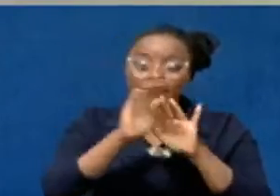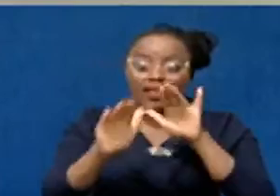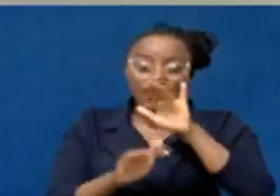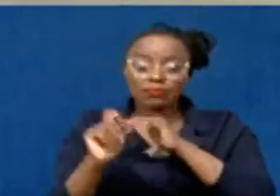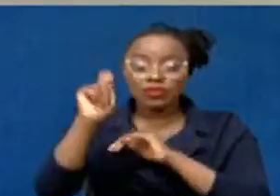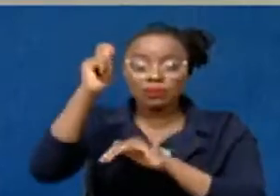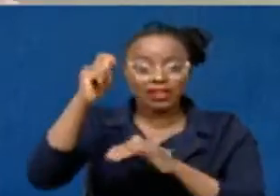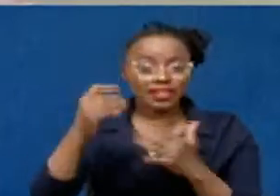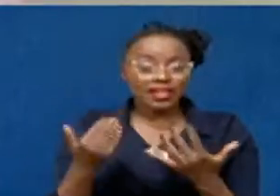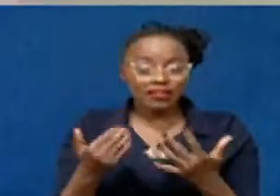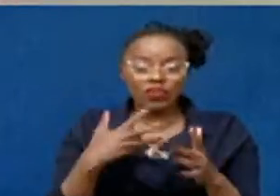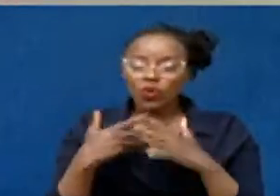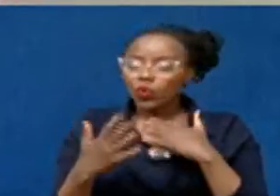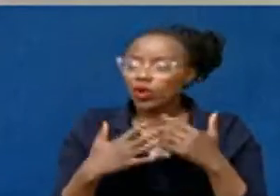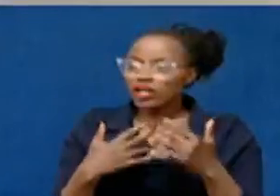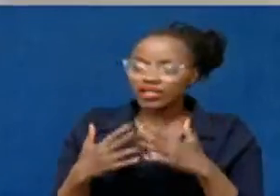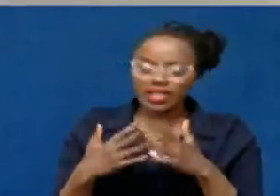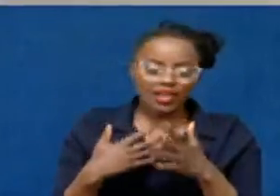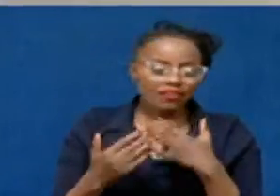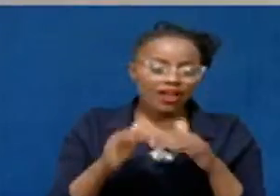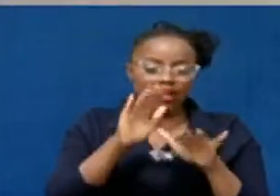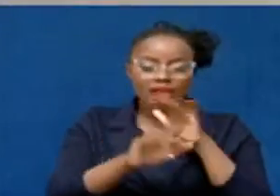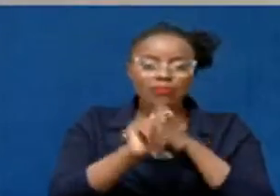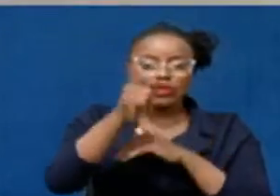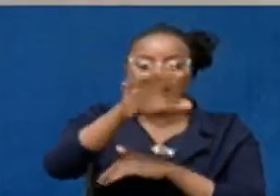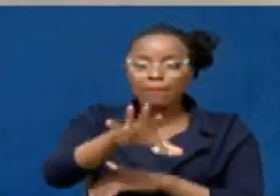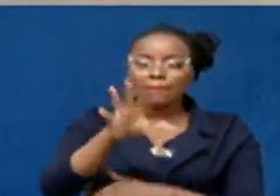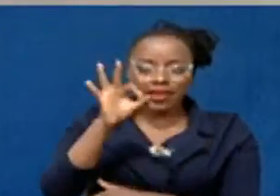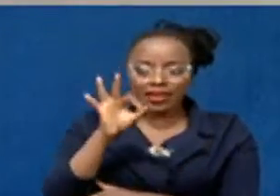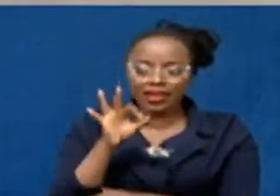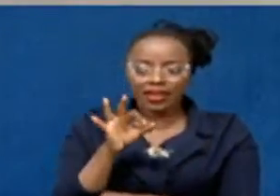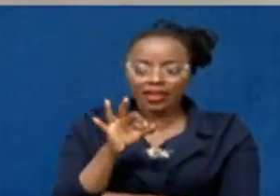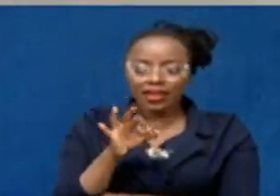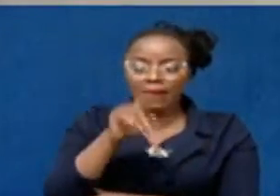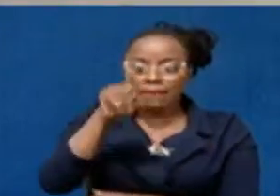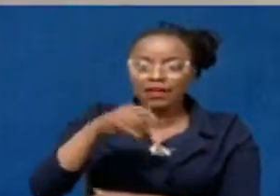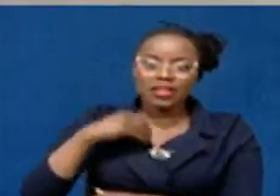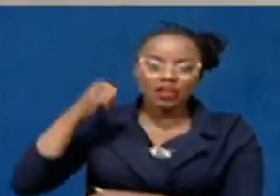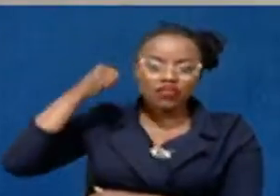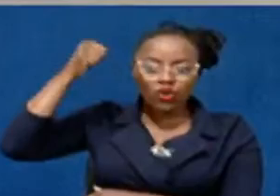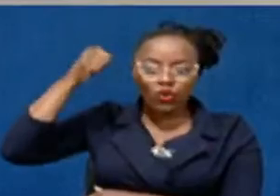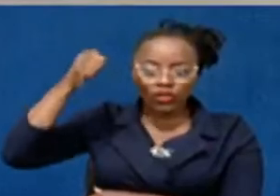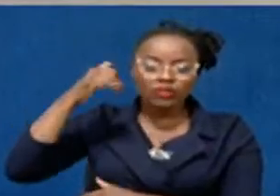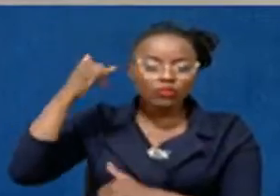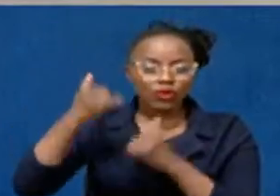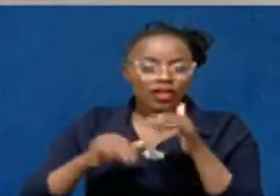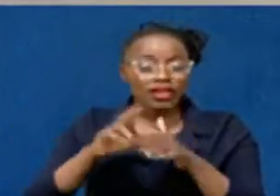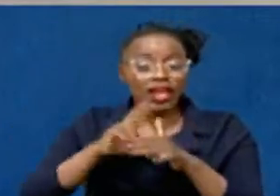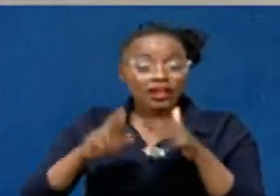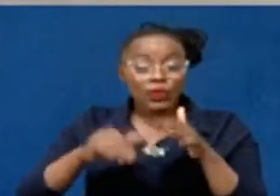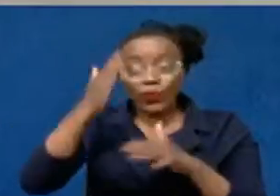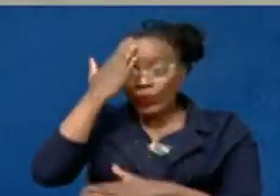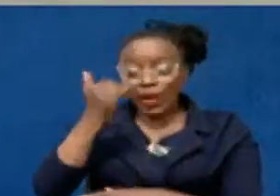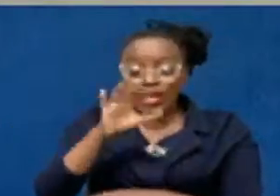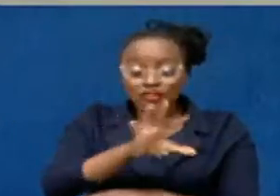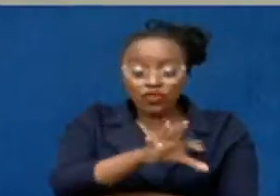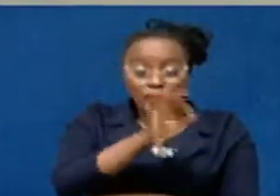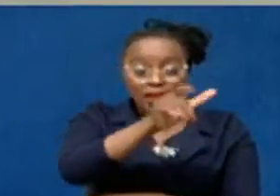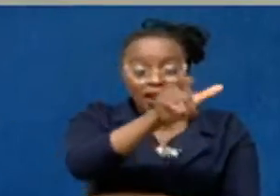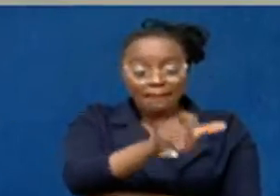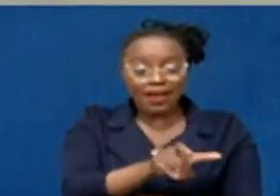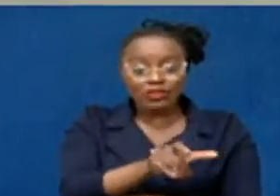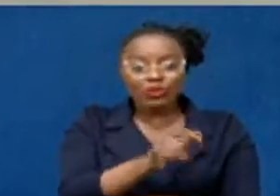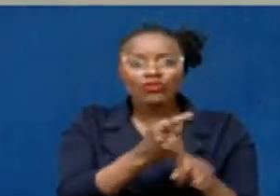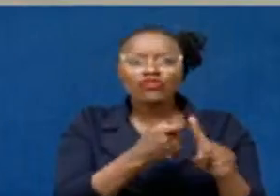mate. And whichever running mate you pick will have political consequences. Because if you pick a